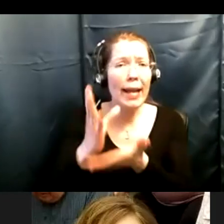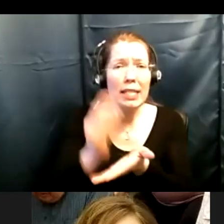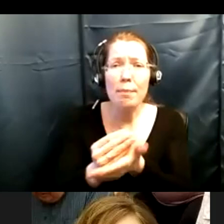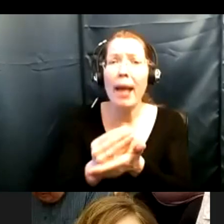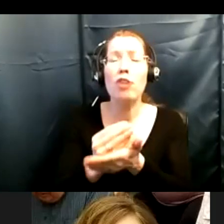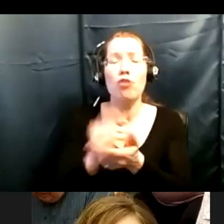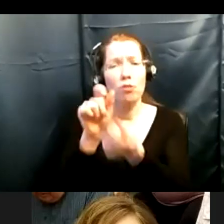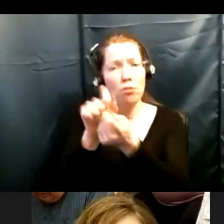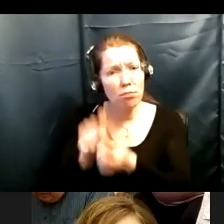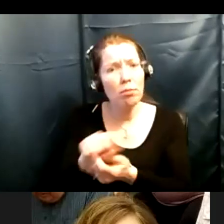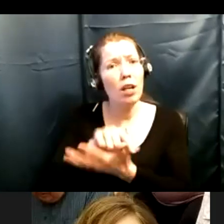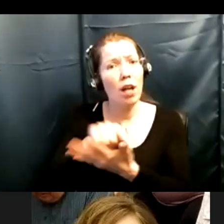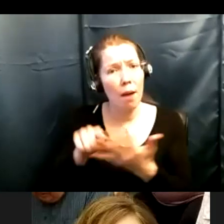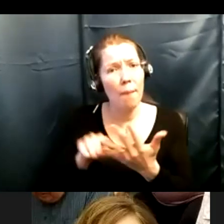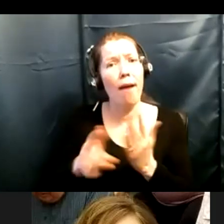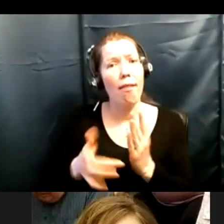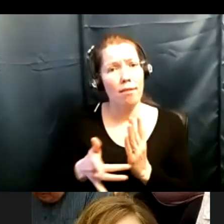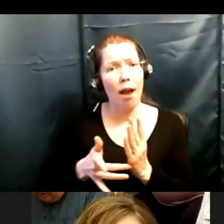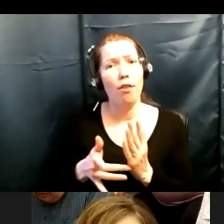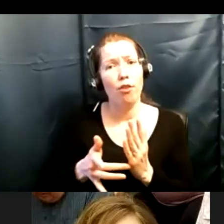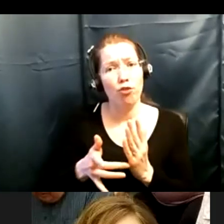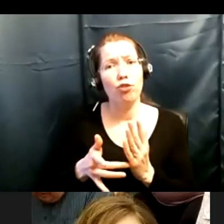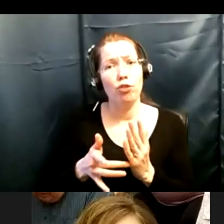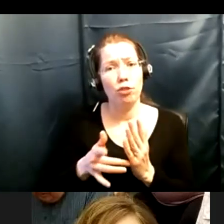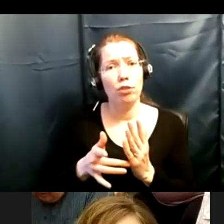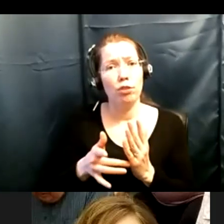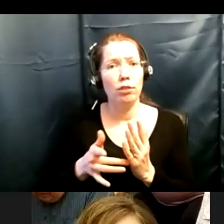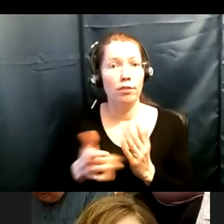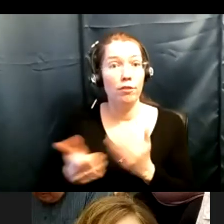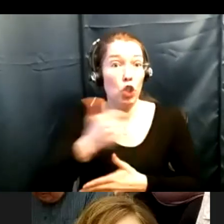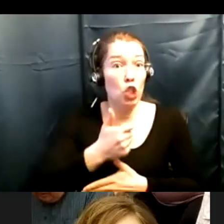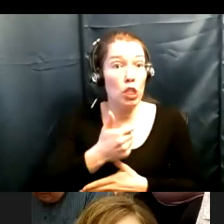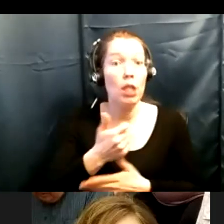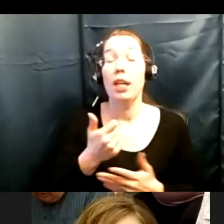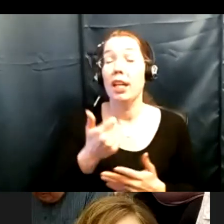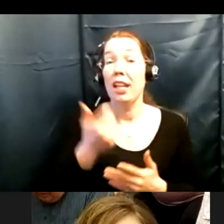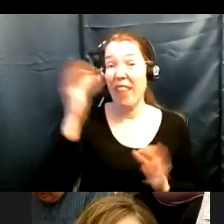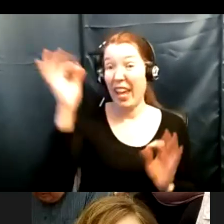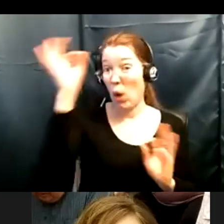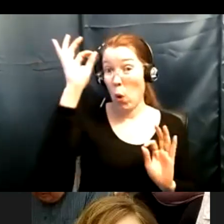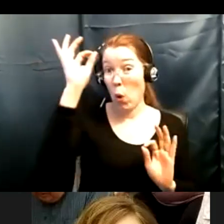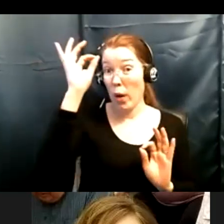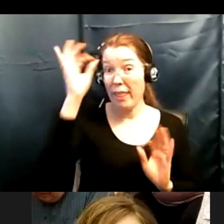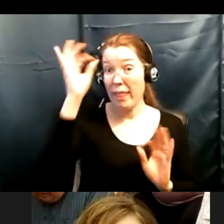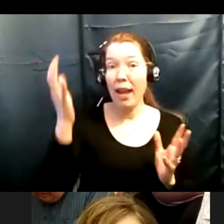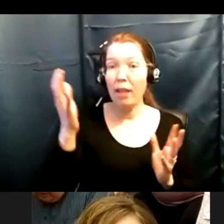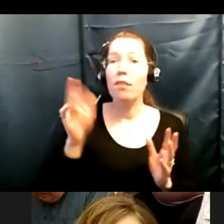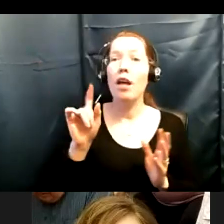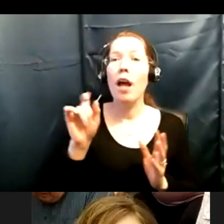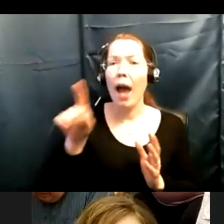about technology first. And if they don't know nothing about it, ask them